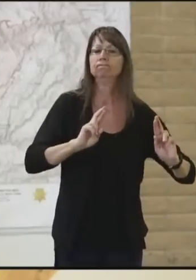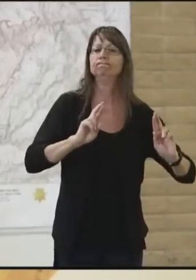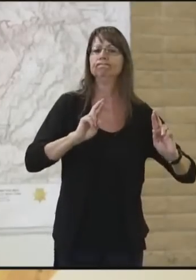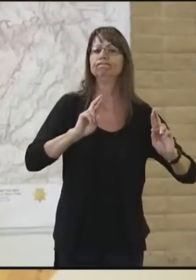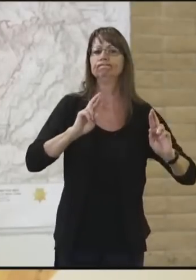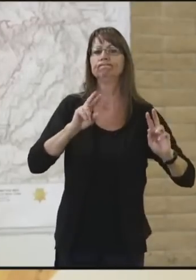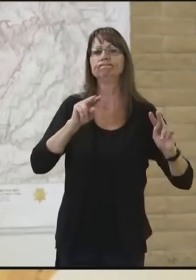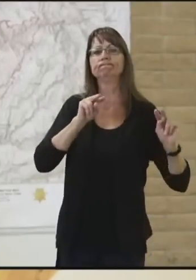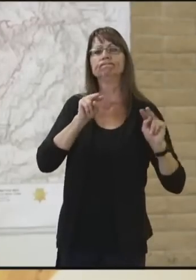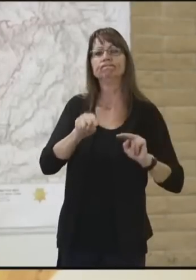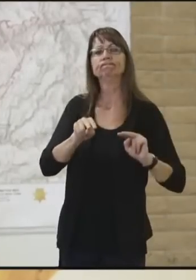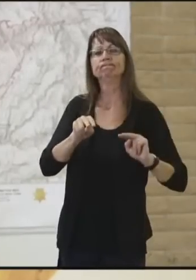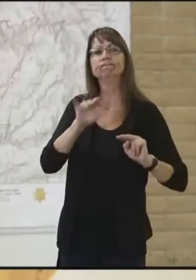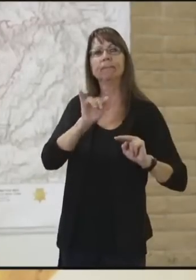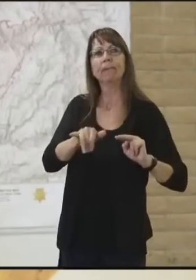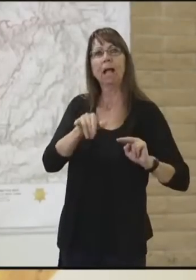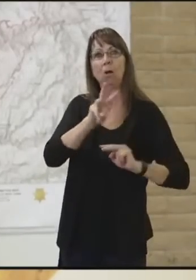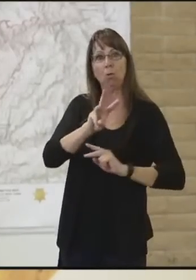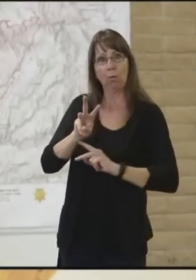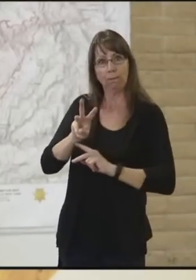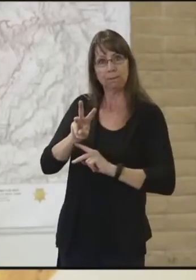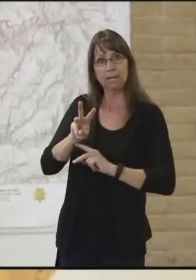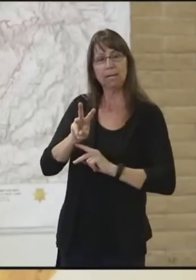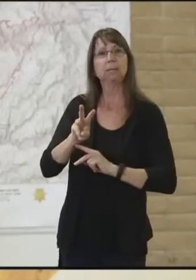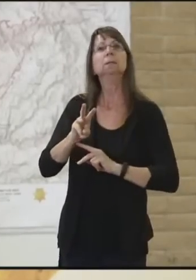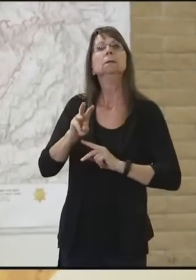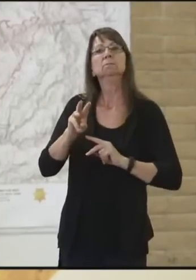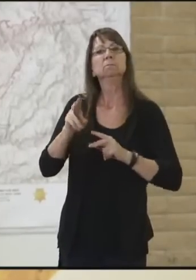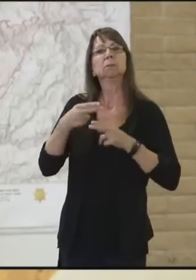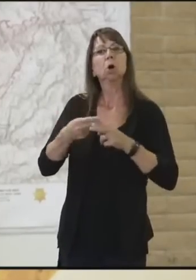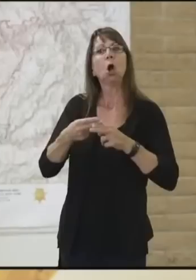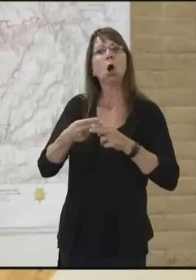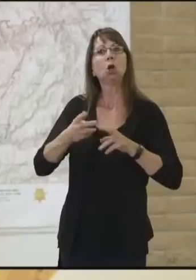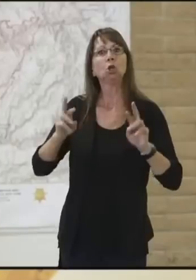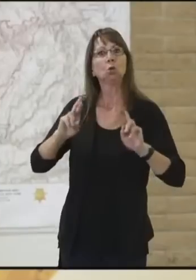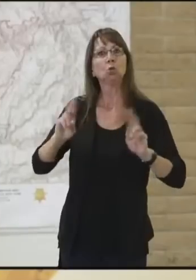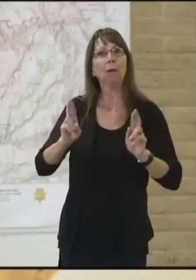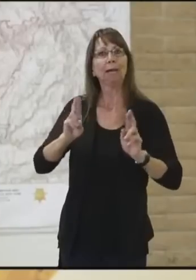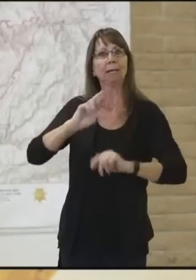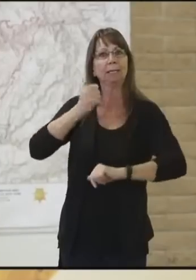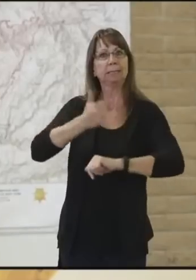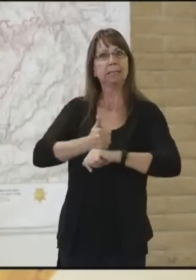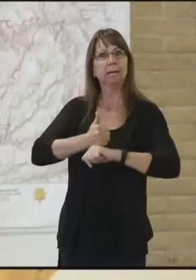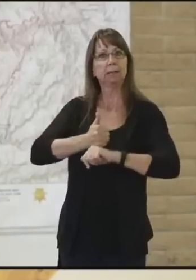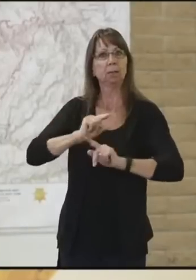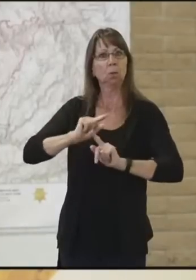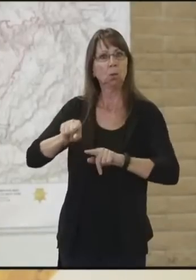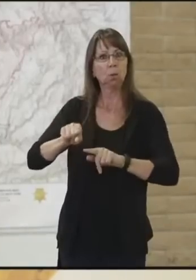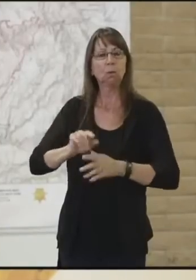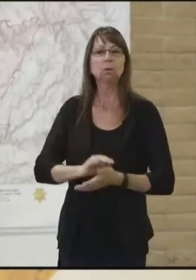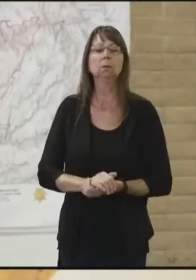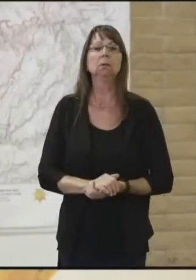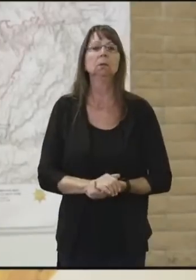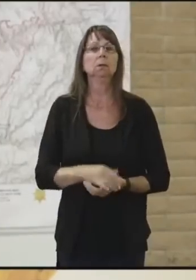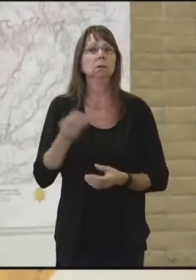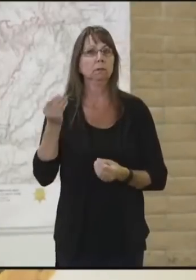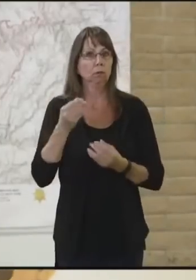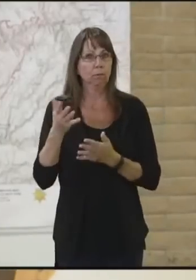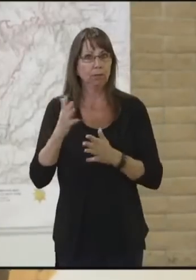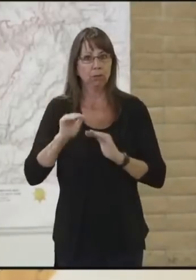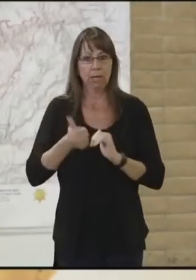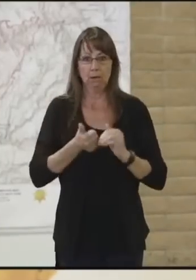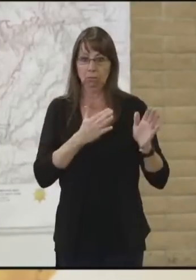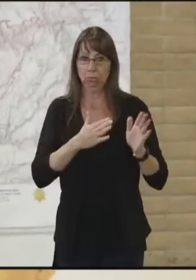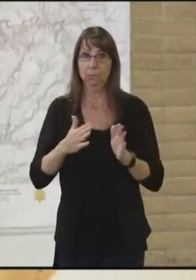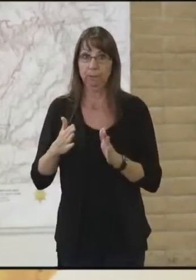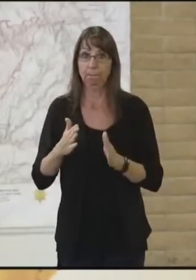website. It has information on our Ready, Set, Go program, and it also has information on how to prepare your